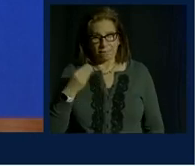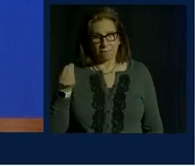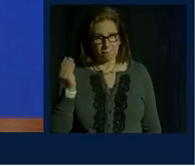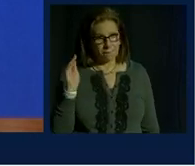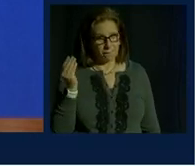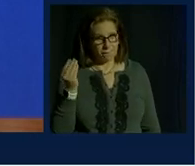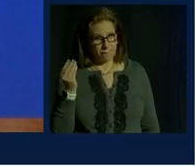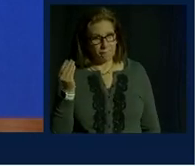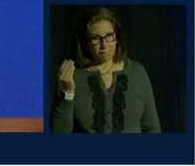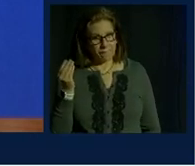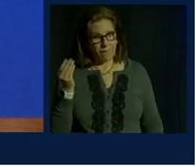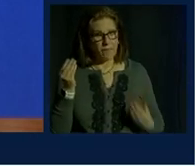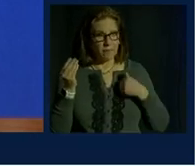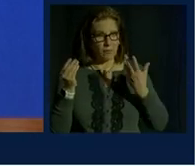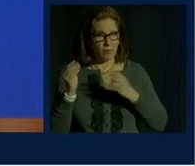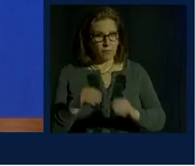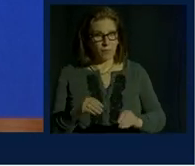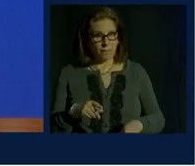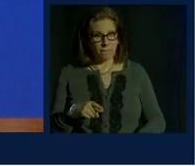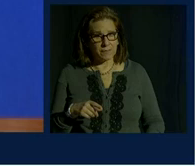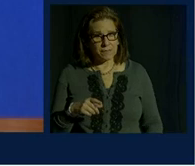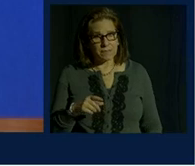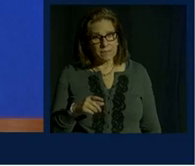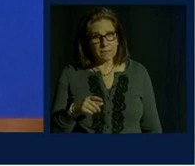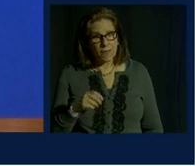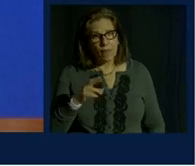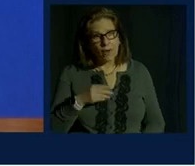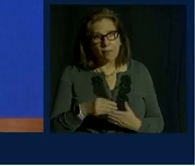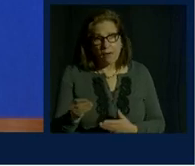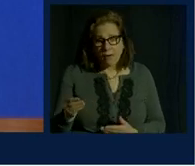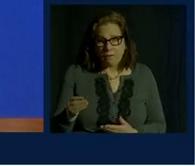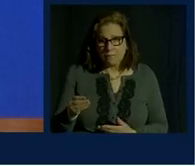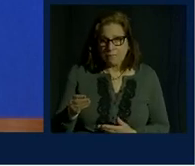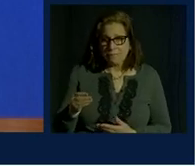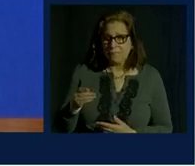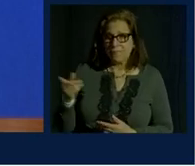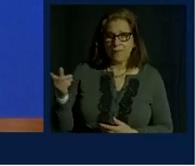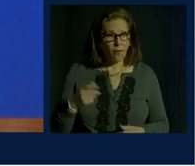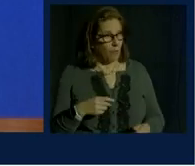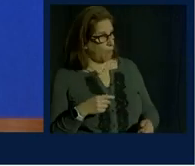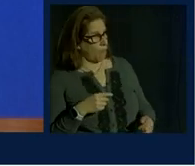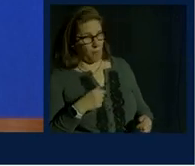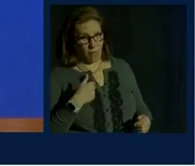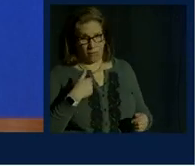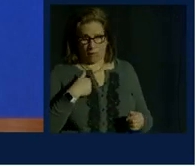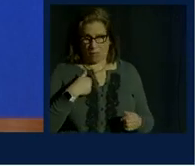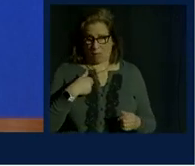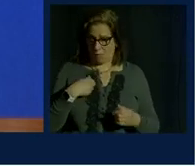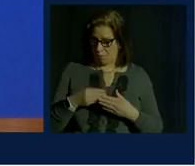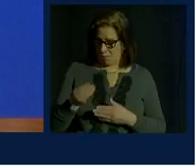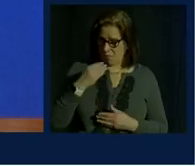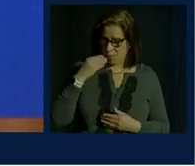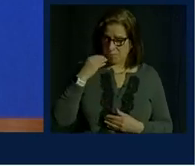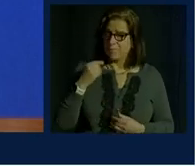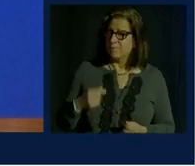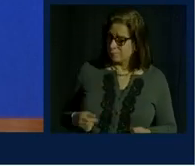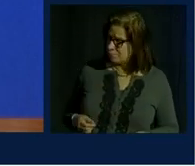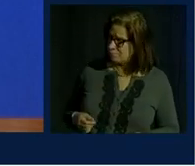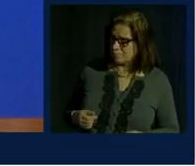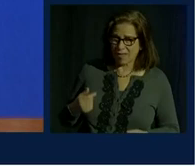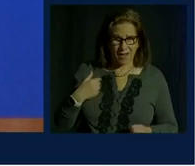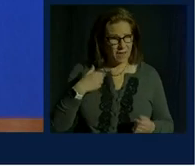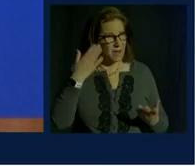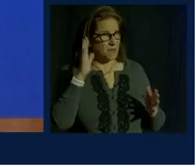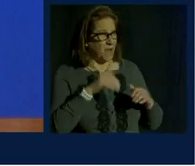not see that home ownership is a possibility for her. So that's why these educational classes are very